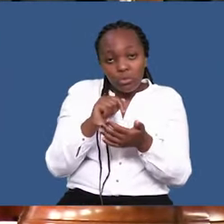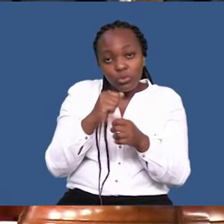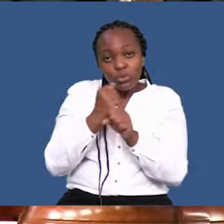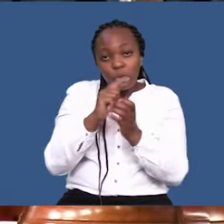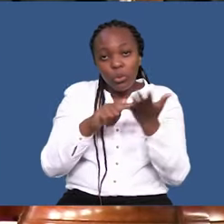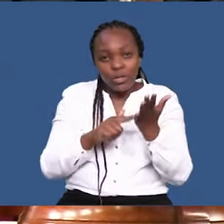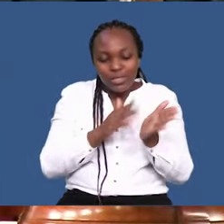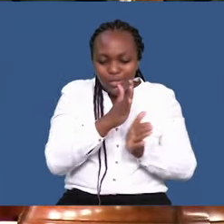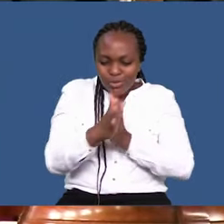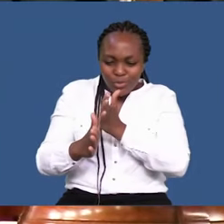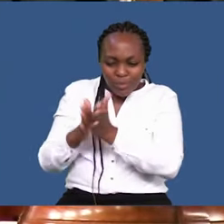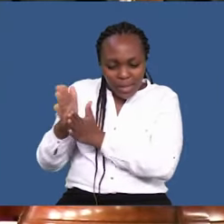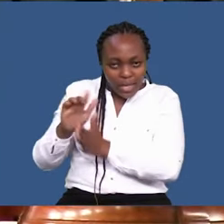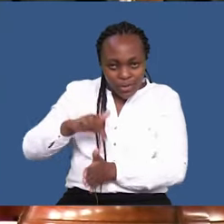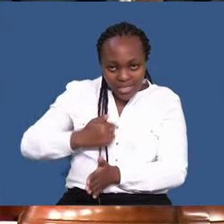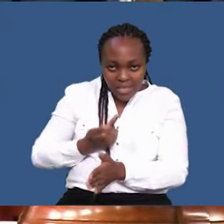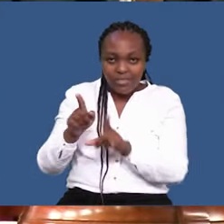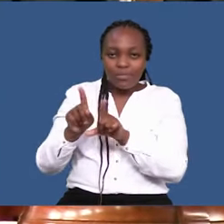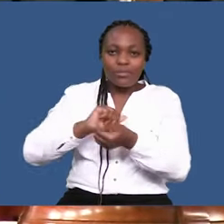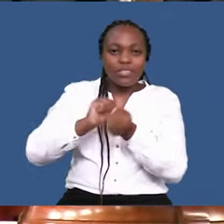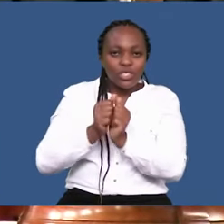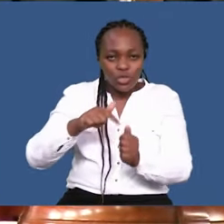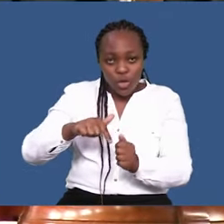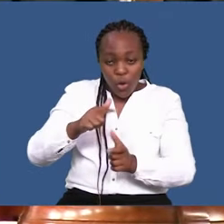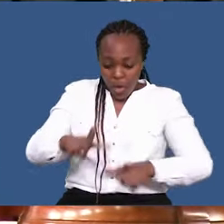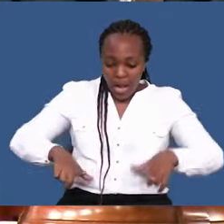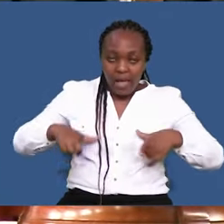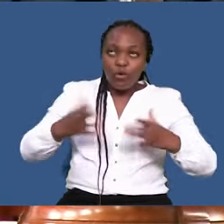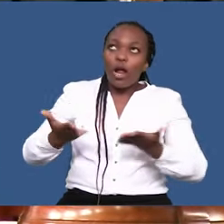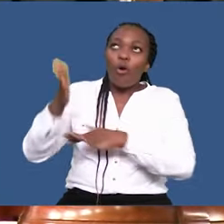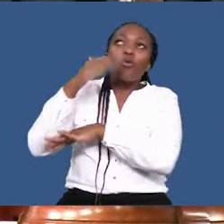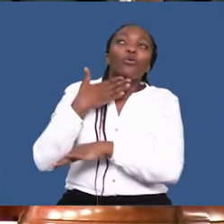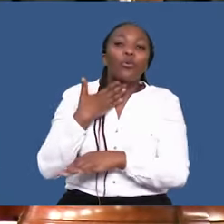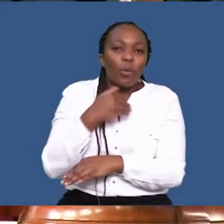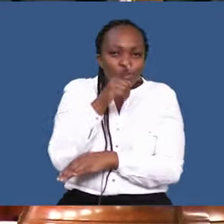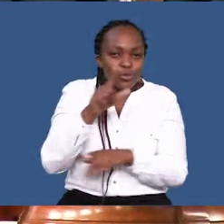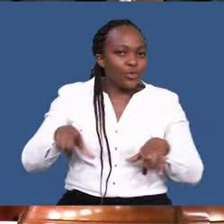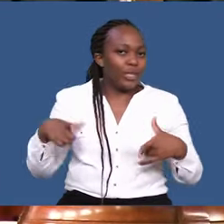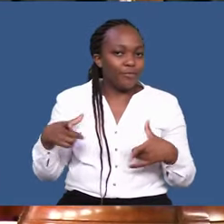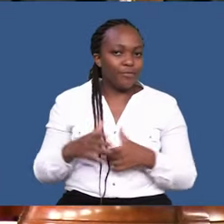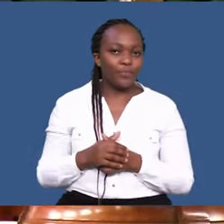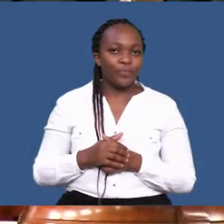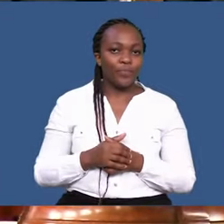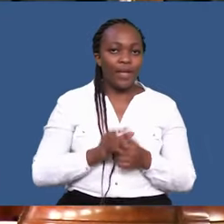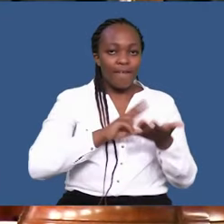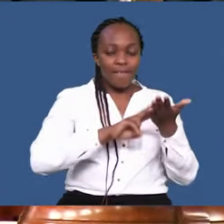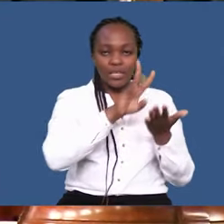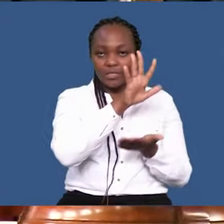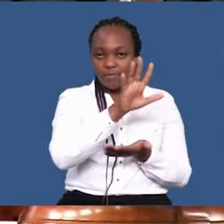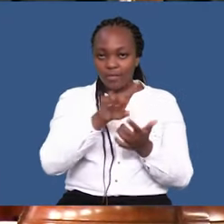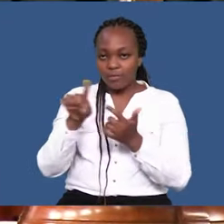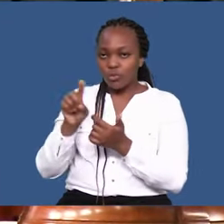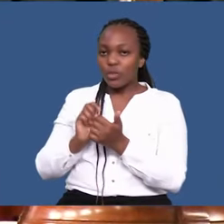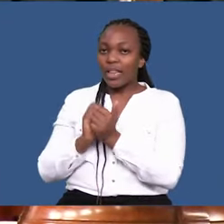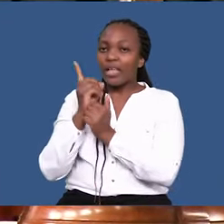things. The second thing we find in verse 5 to 11, setting a